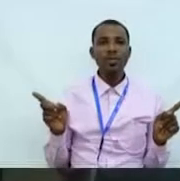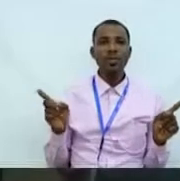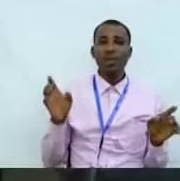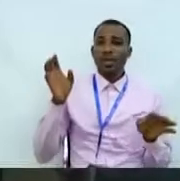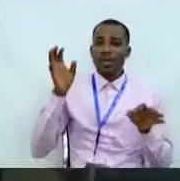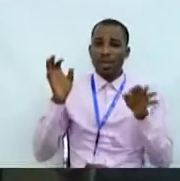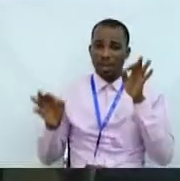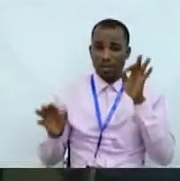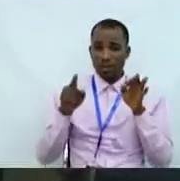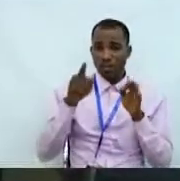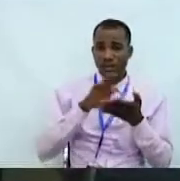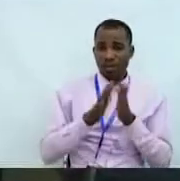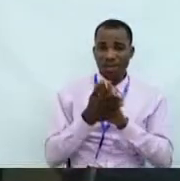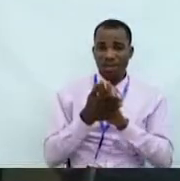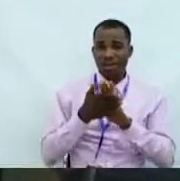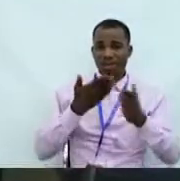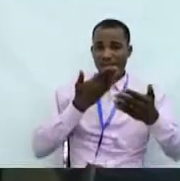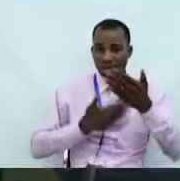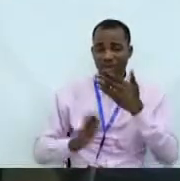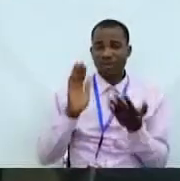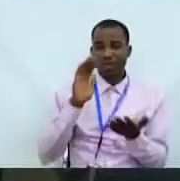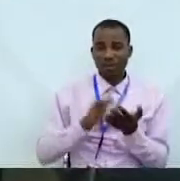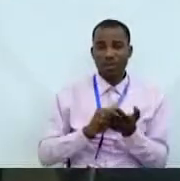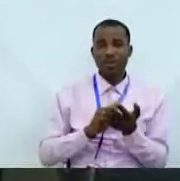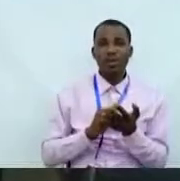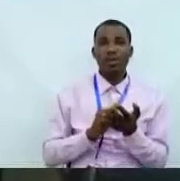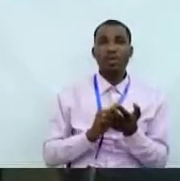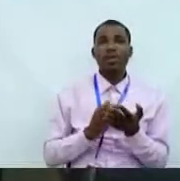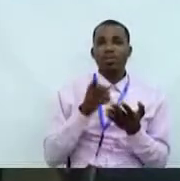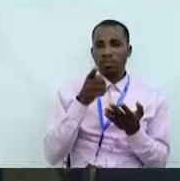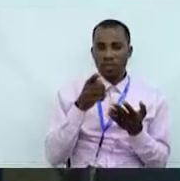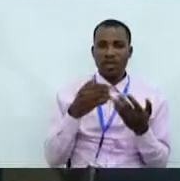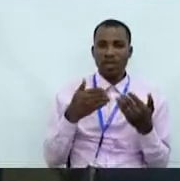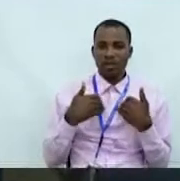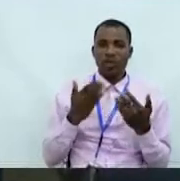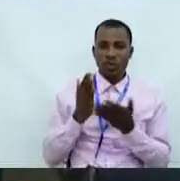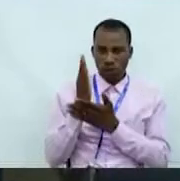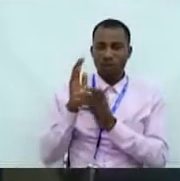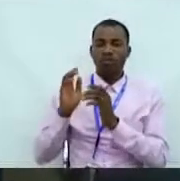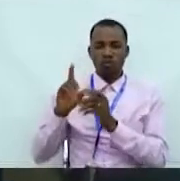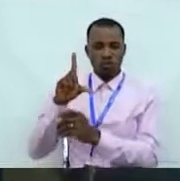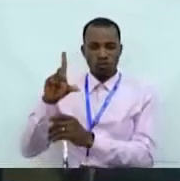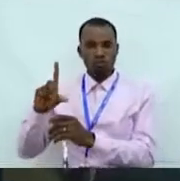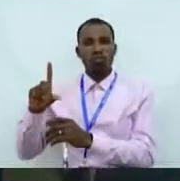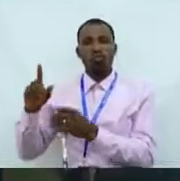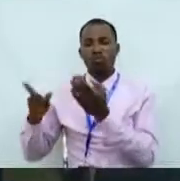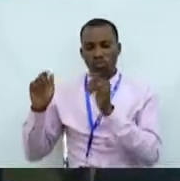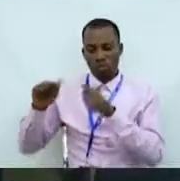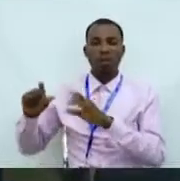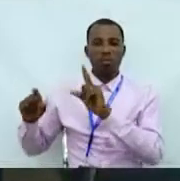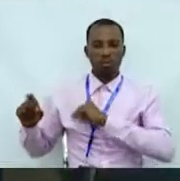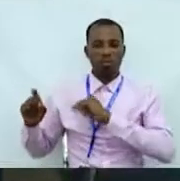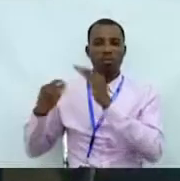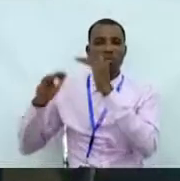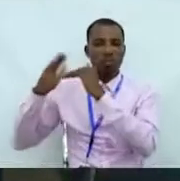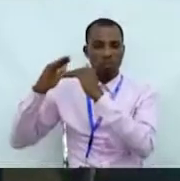a child of God, when you are born again, you have the right to heaven. But you are not just, you have not